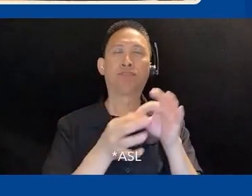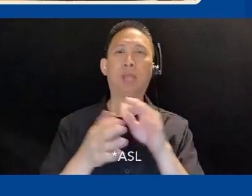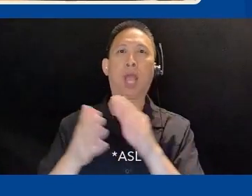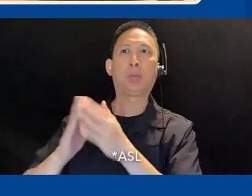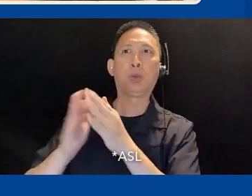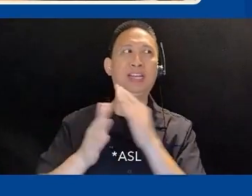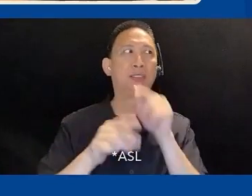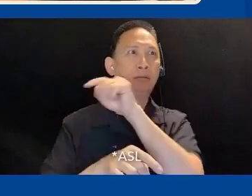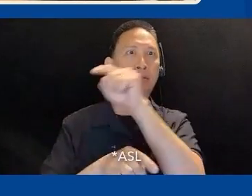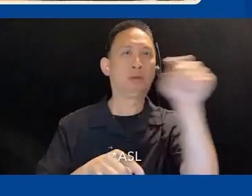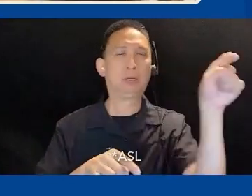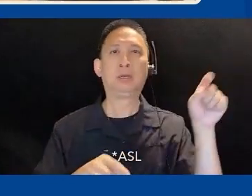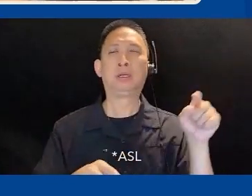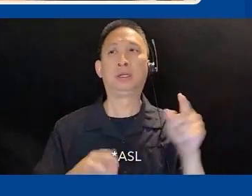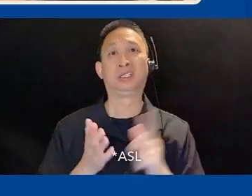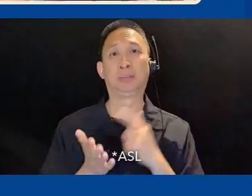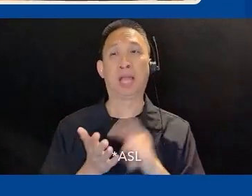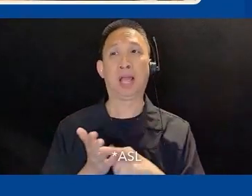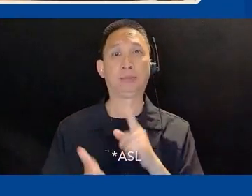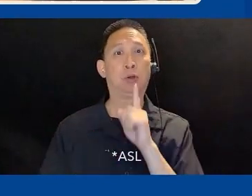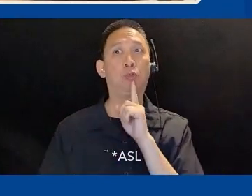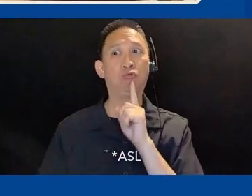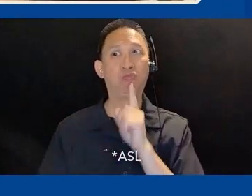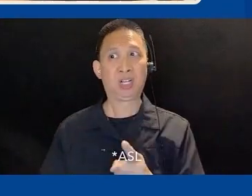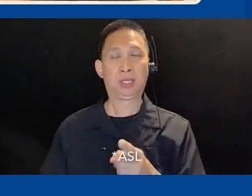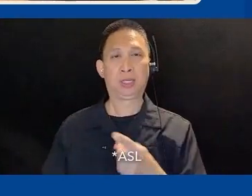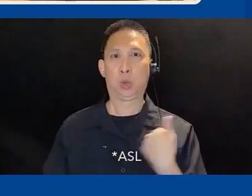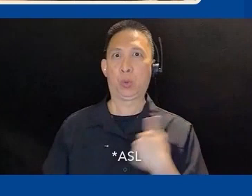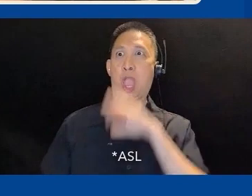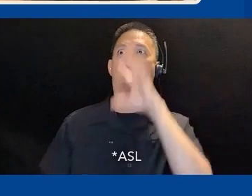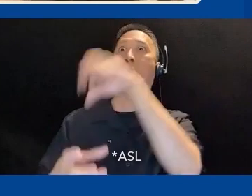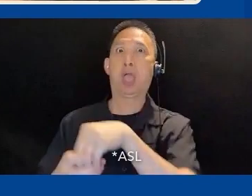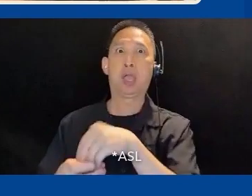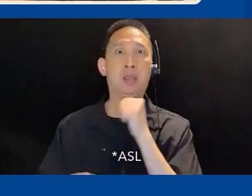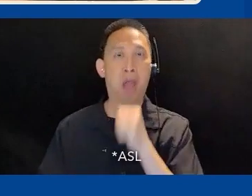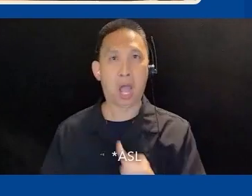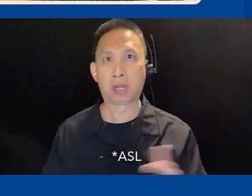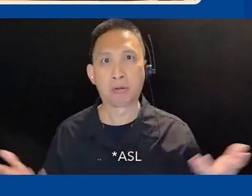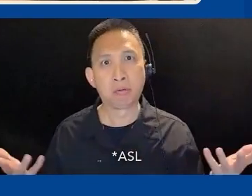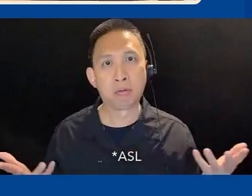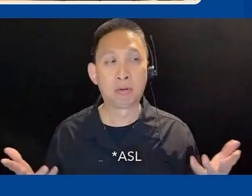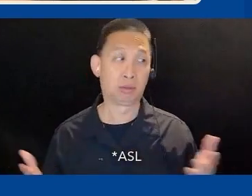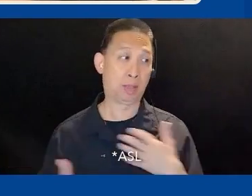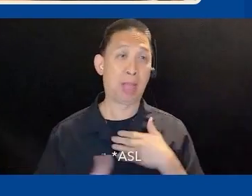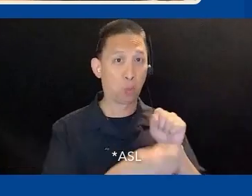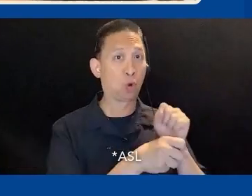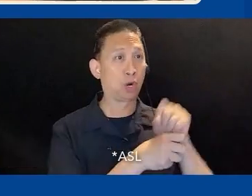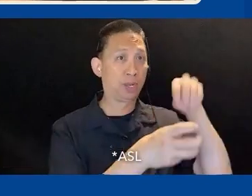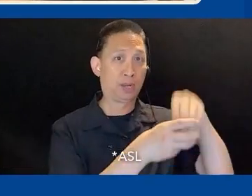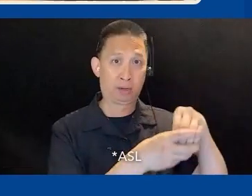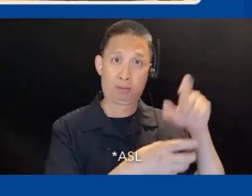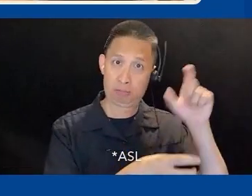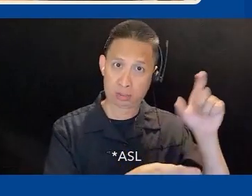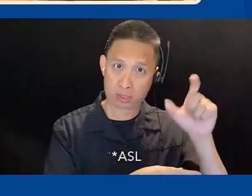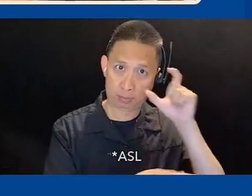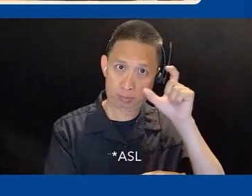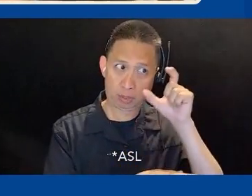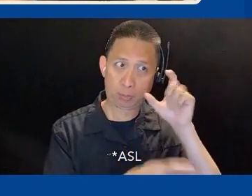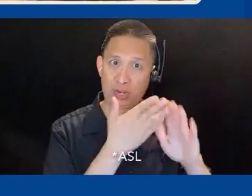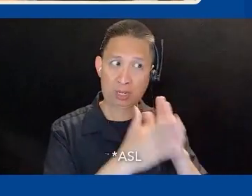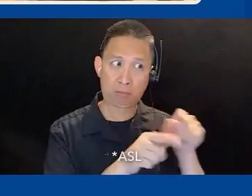related to. You know, even for me, a lot of my work is in the Muslim community, but I'm often working